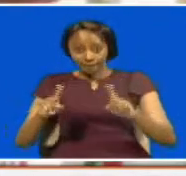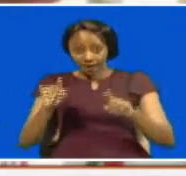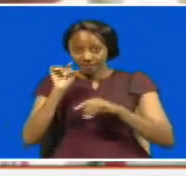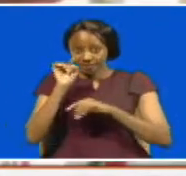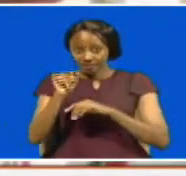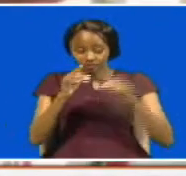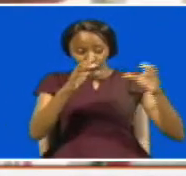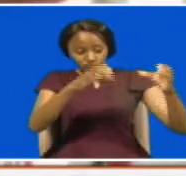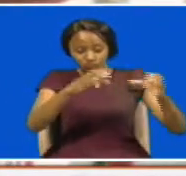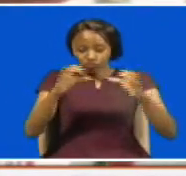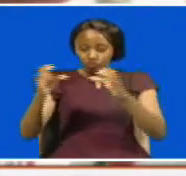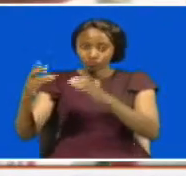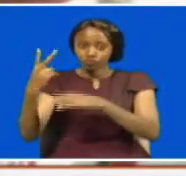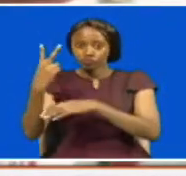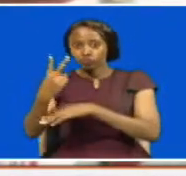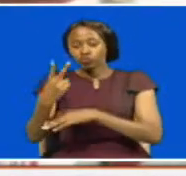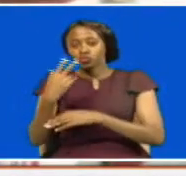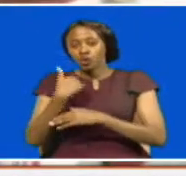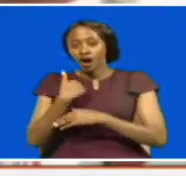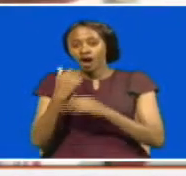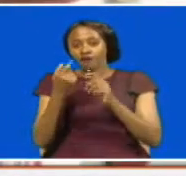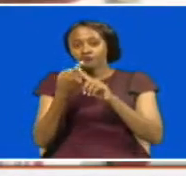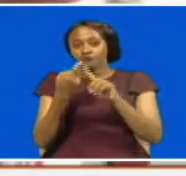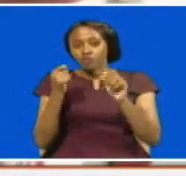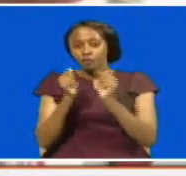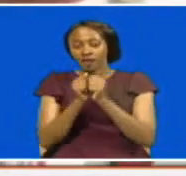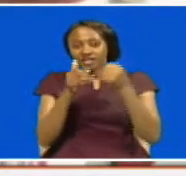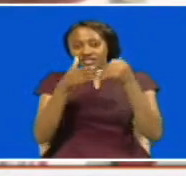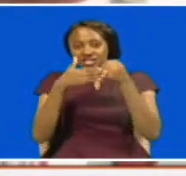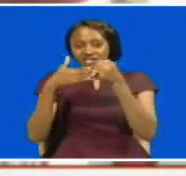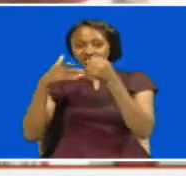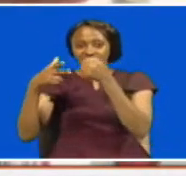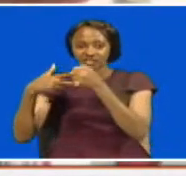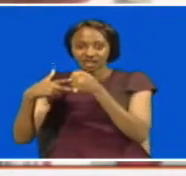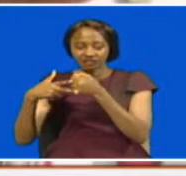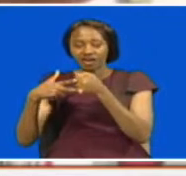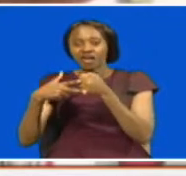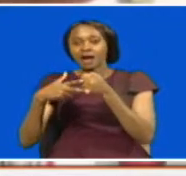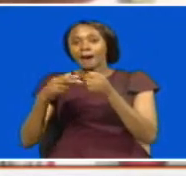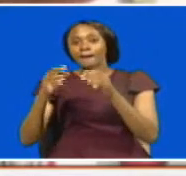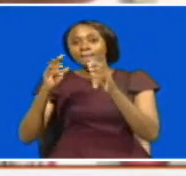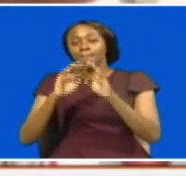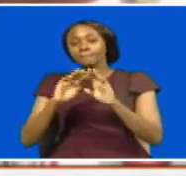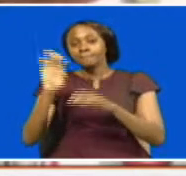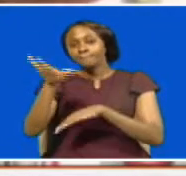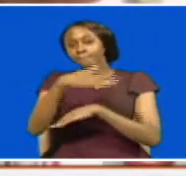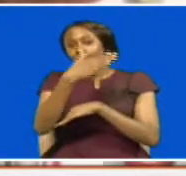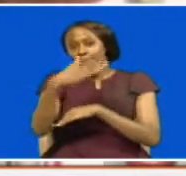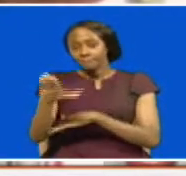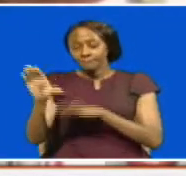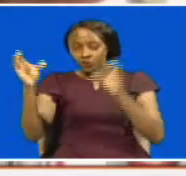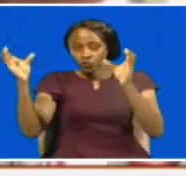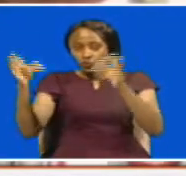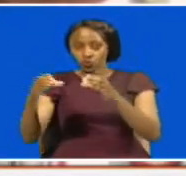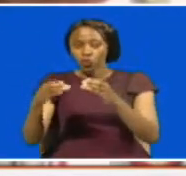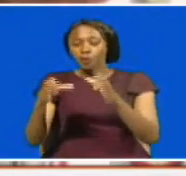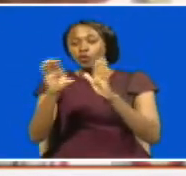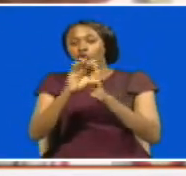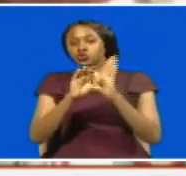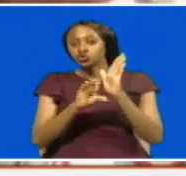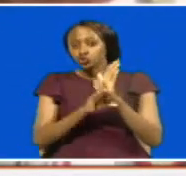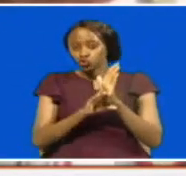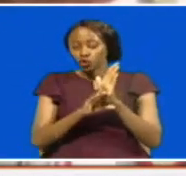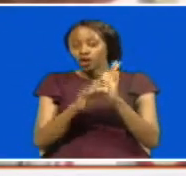talks will be akin to the 1997 Interparliamentary Parties Group that gave way to the constitutional and statute law